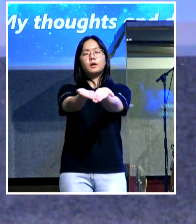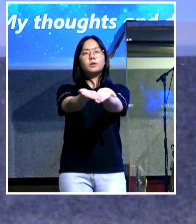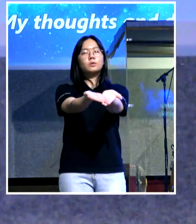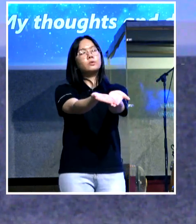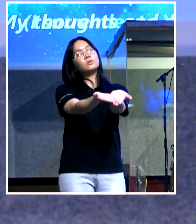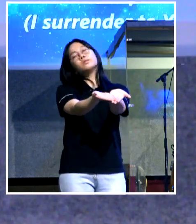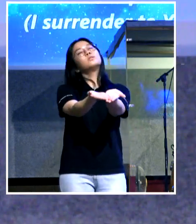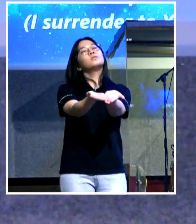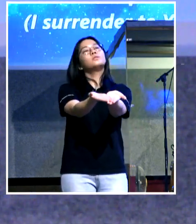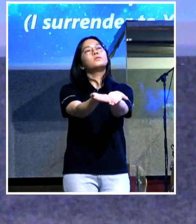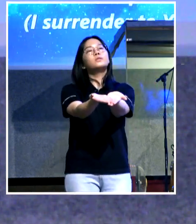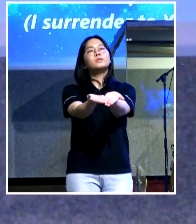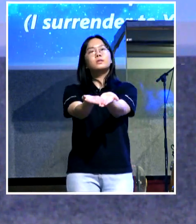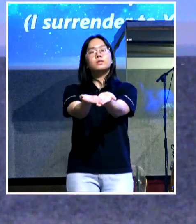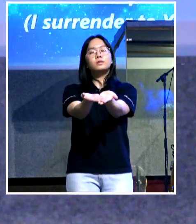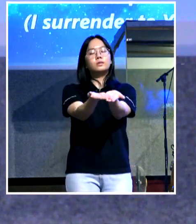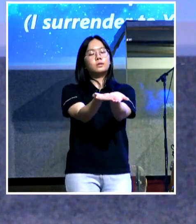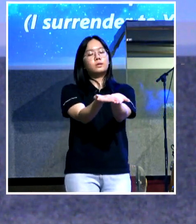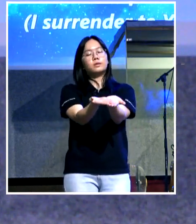kehendakku,